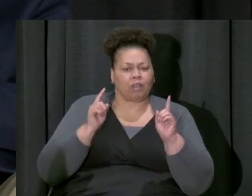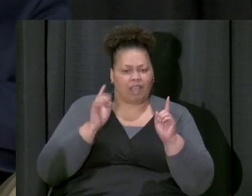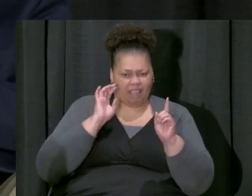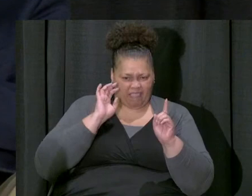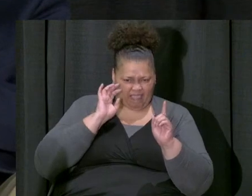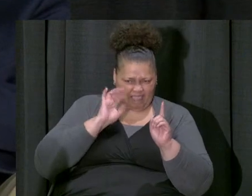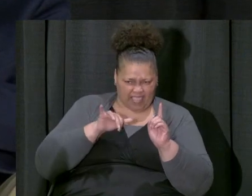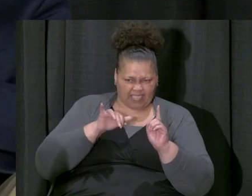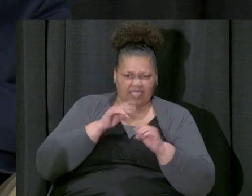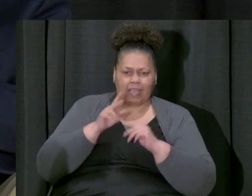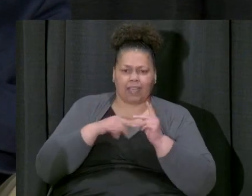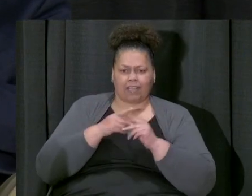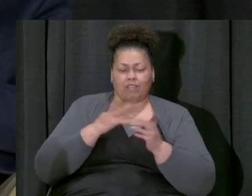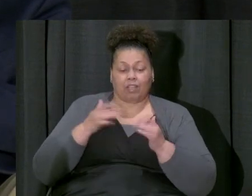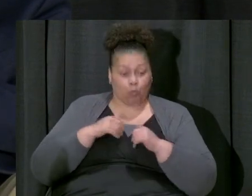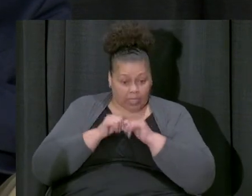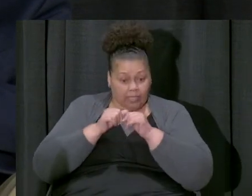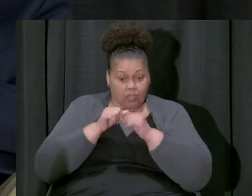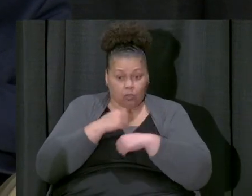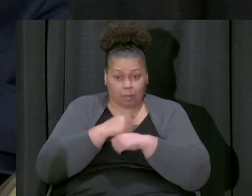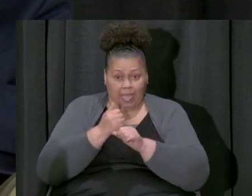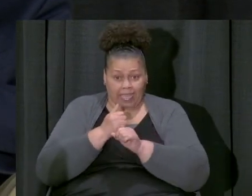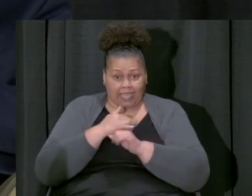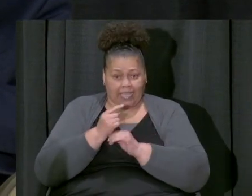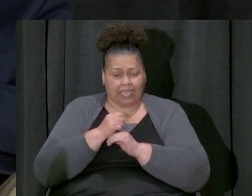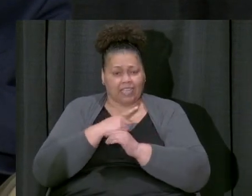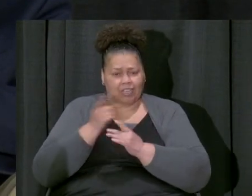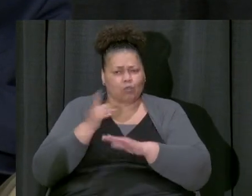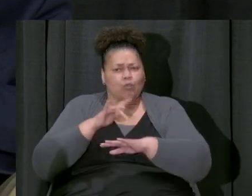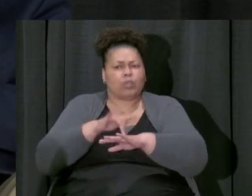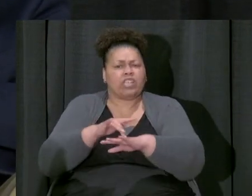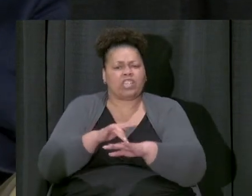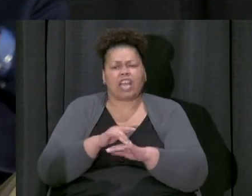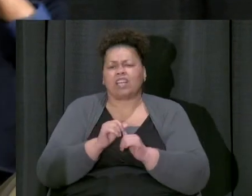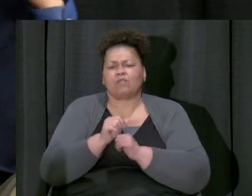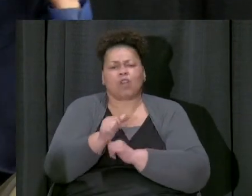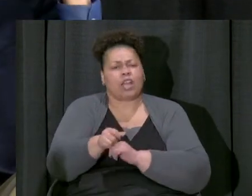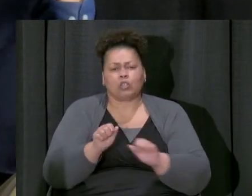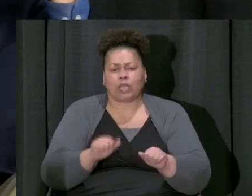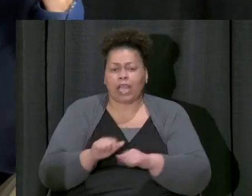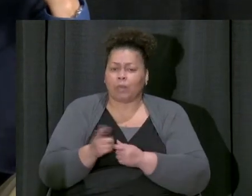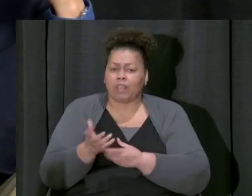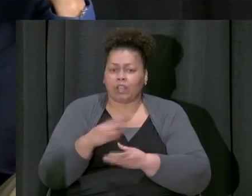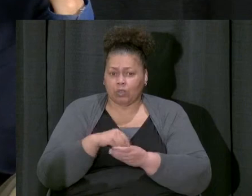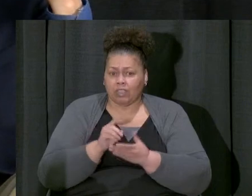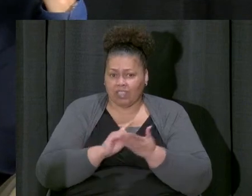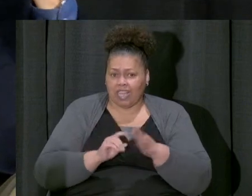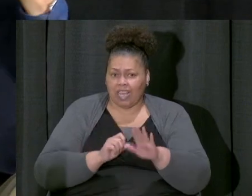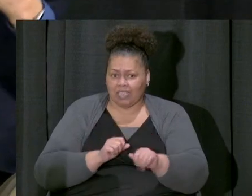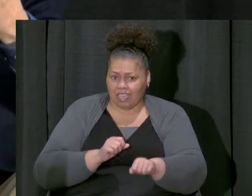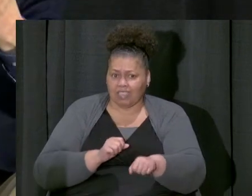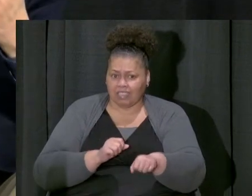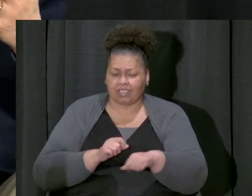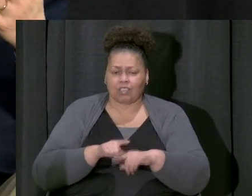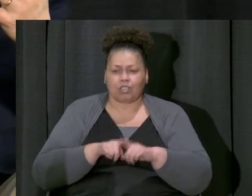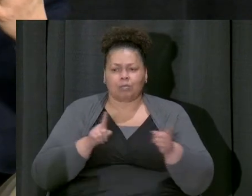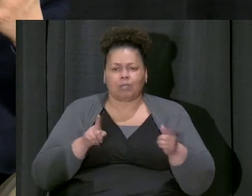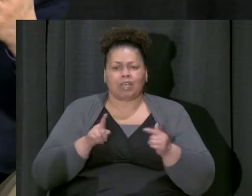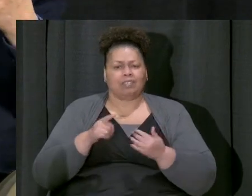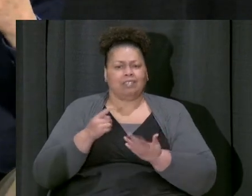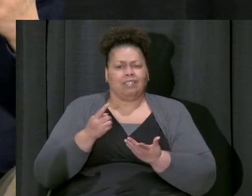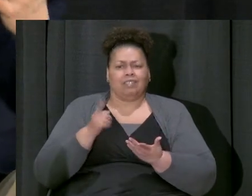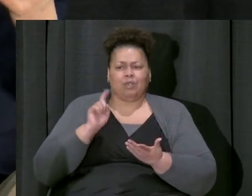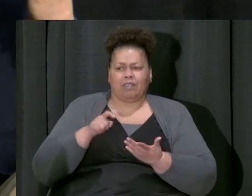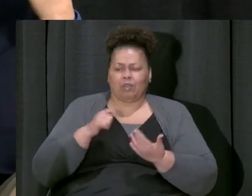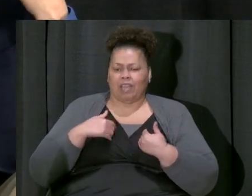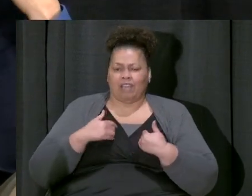So we continue to make them reach as far as you can with inclusive design, but then you have, I guess, what amounts to some kind of a super